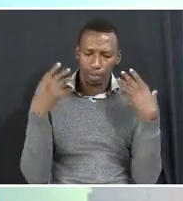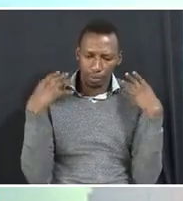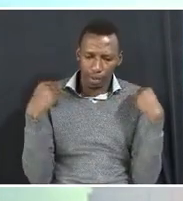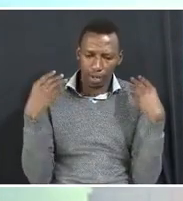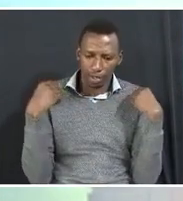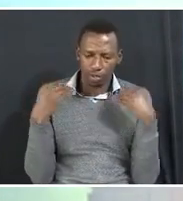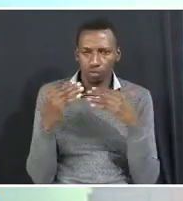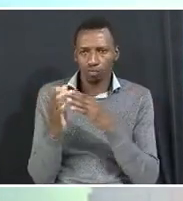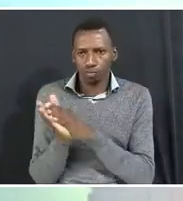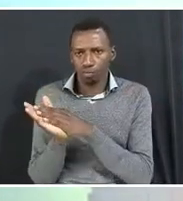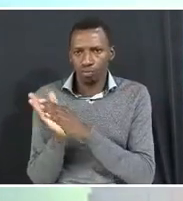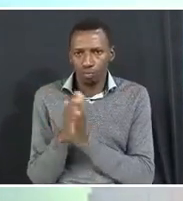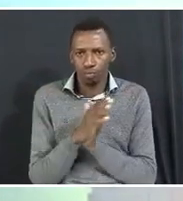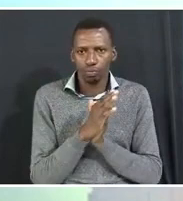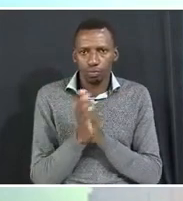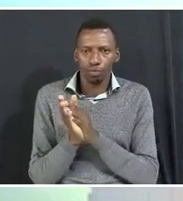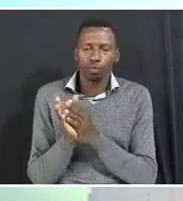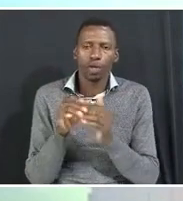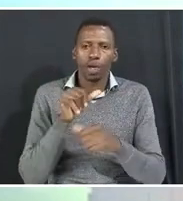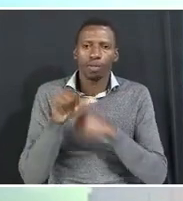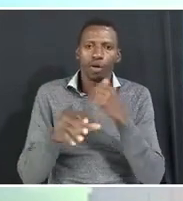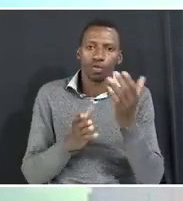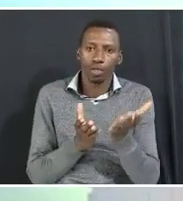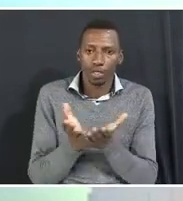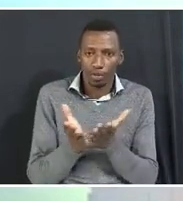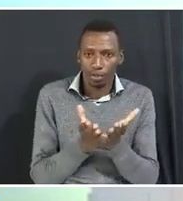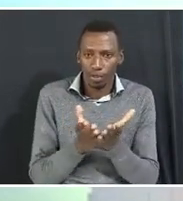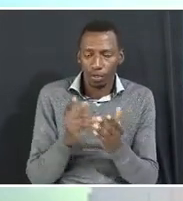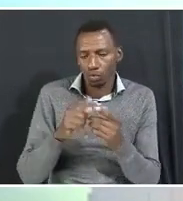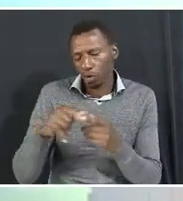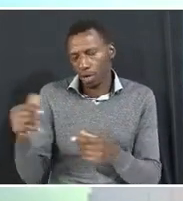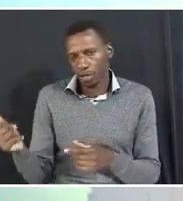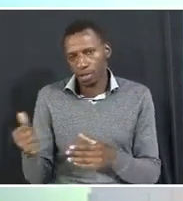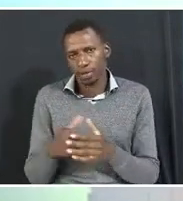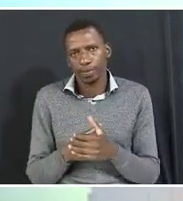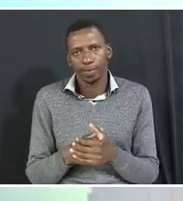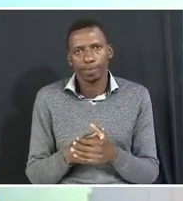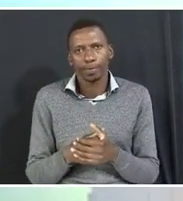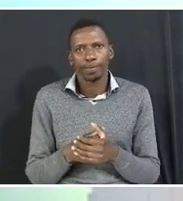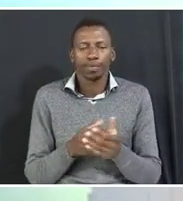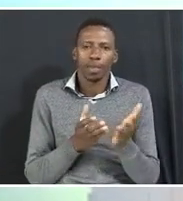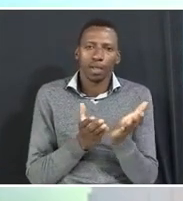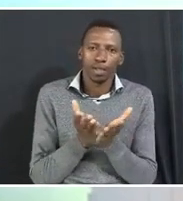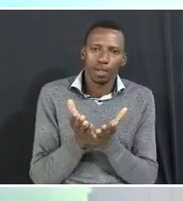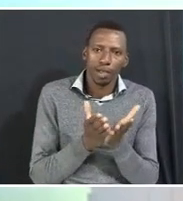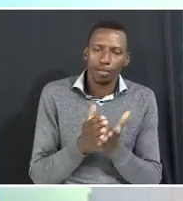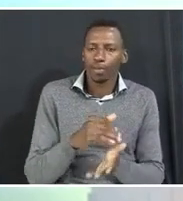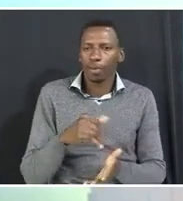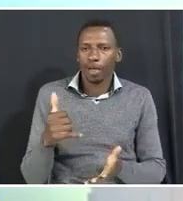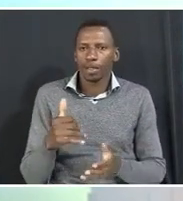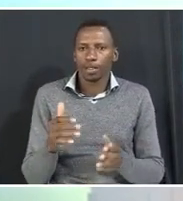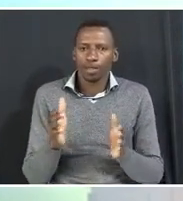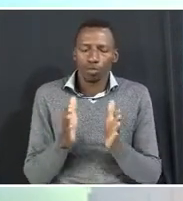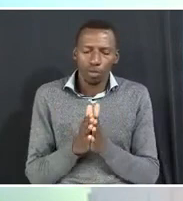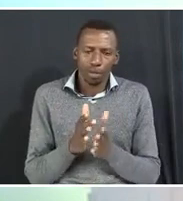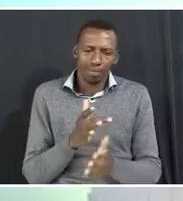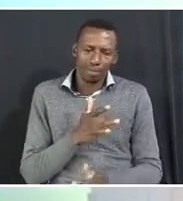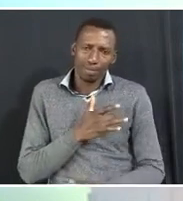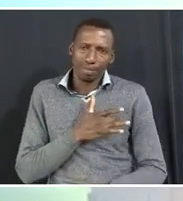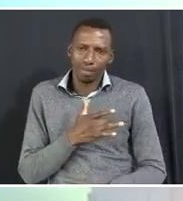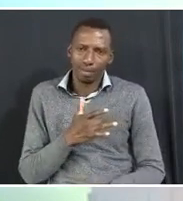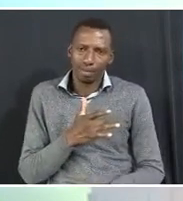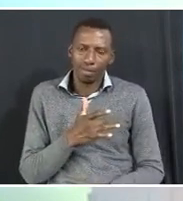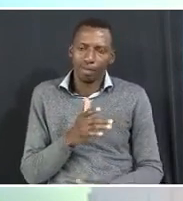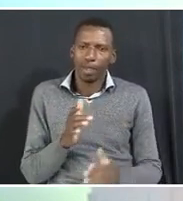highlights of service of others. Serving others with compassion.